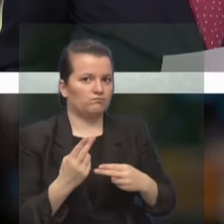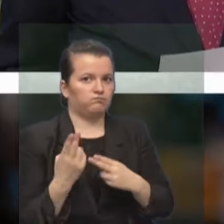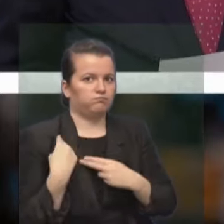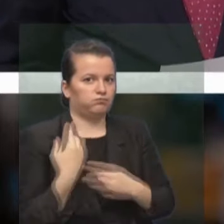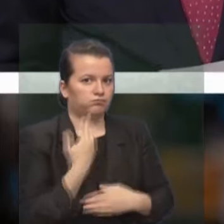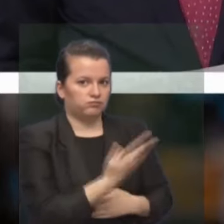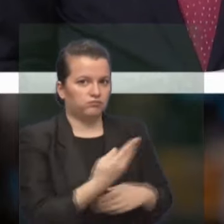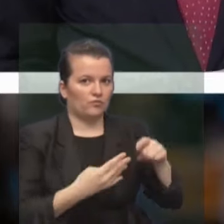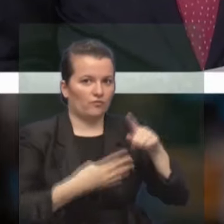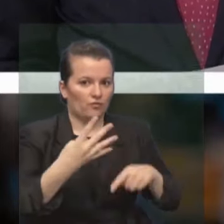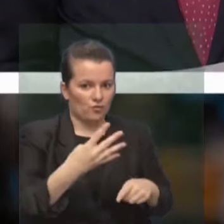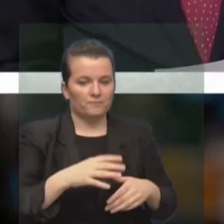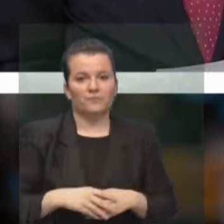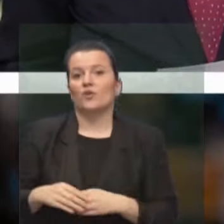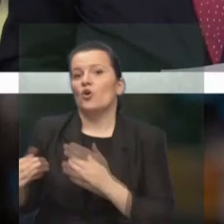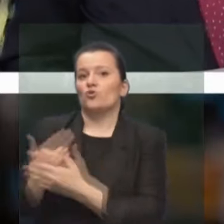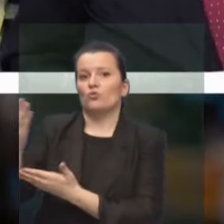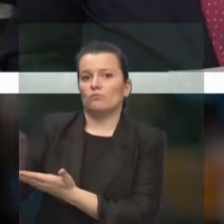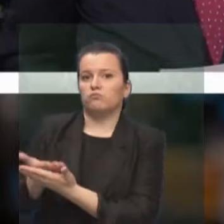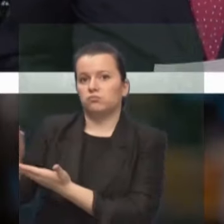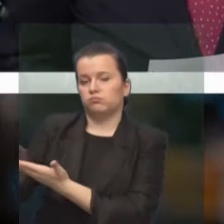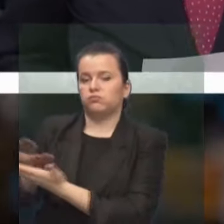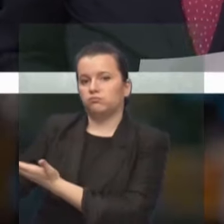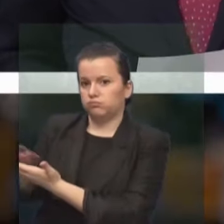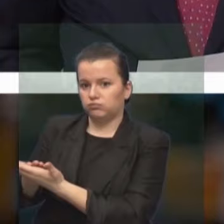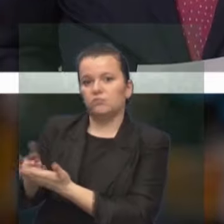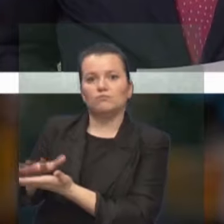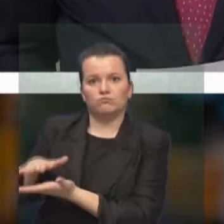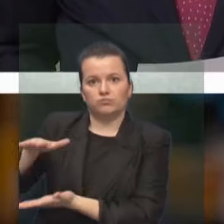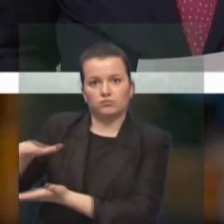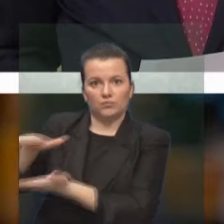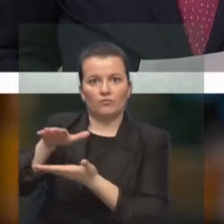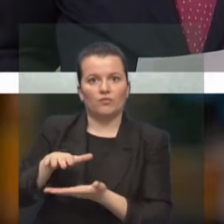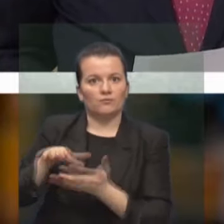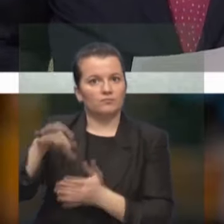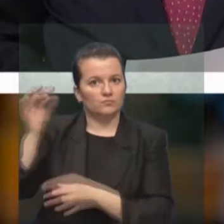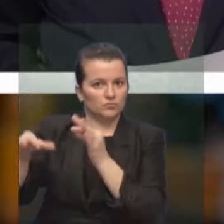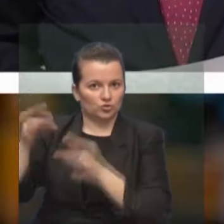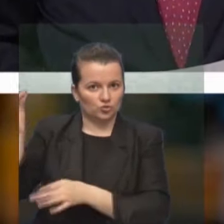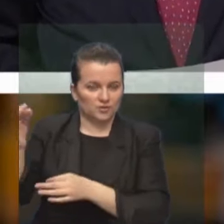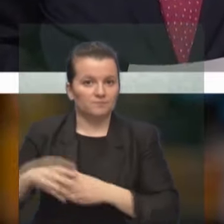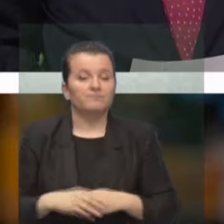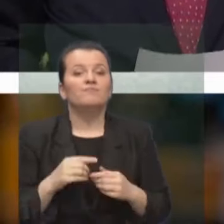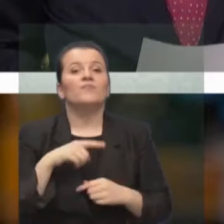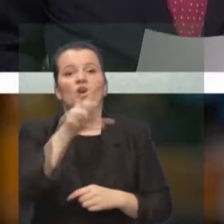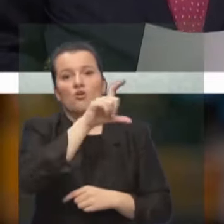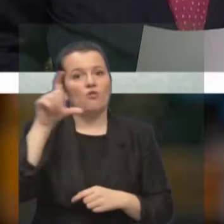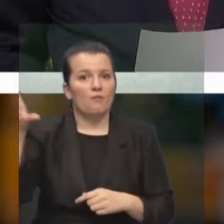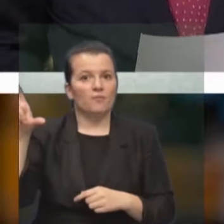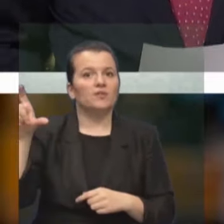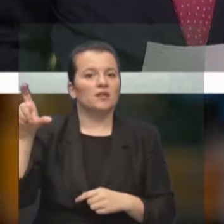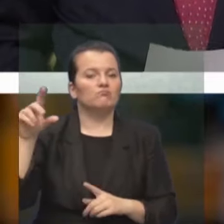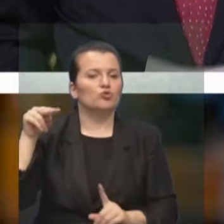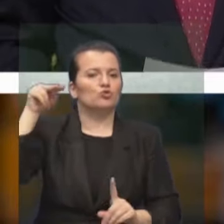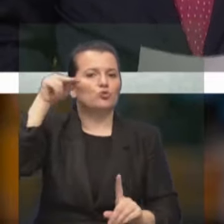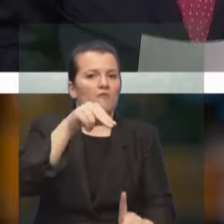applications were made in the fall of 2020 in line with the company's articles of associations to the supervisory board of the